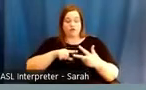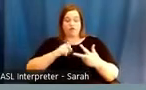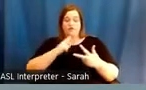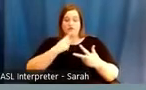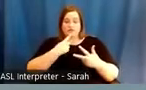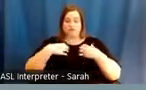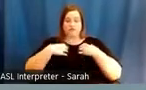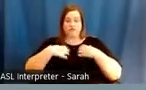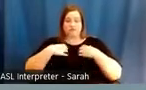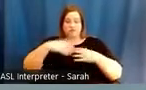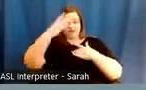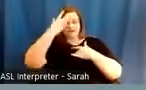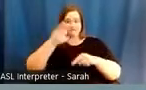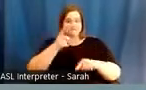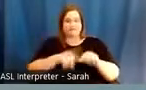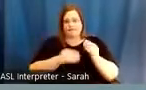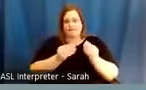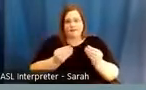diseases, incurable.